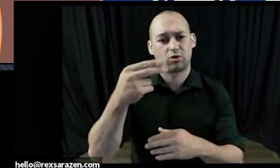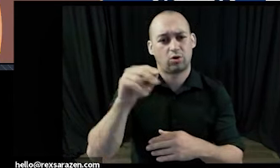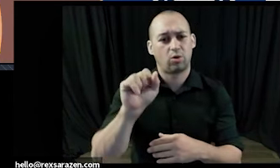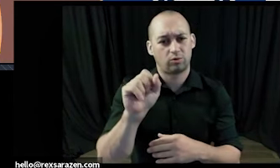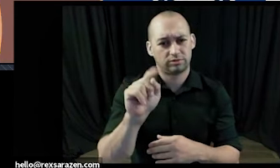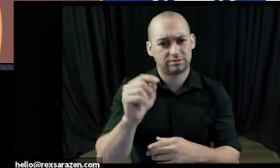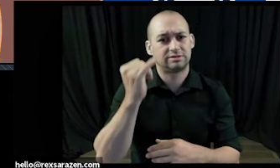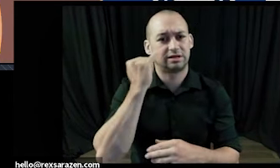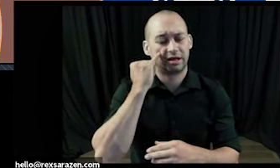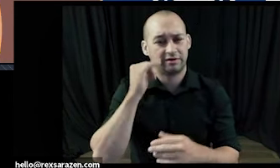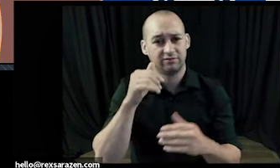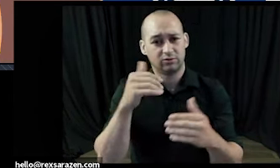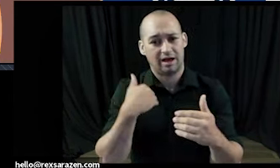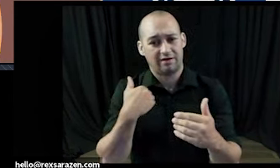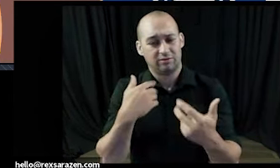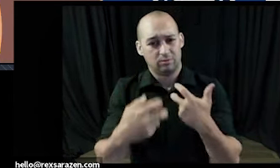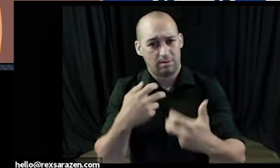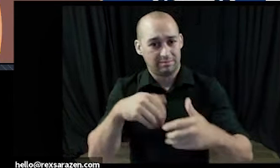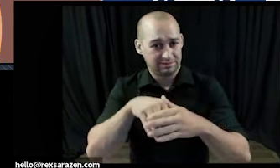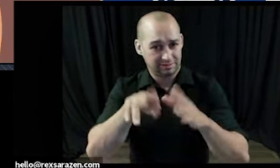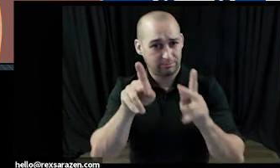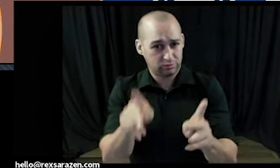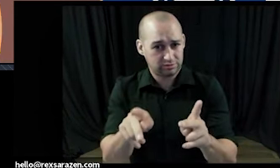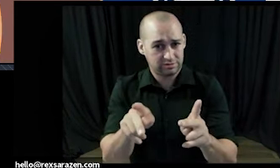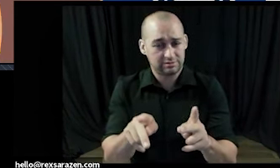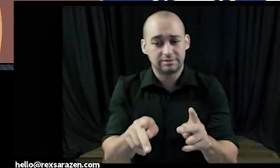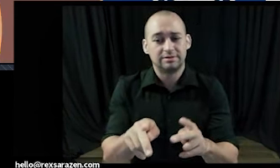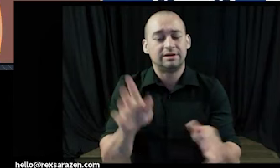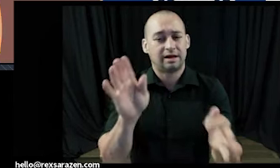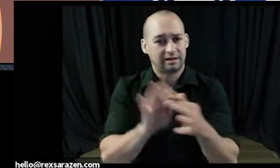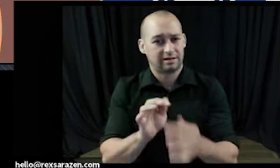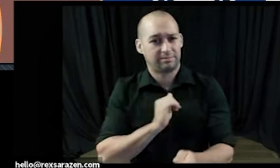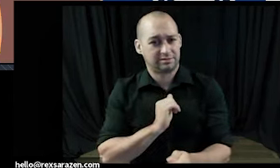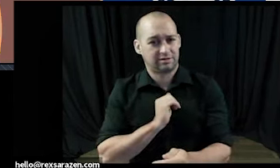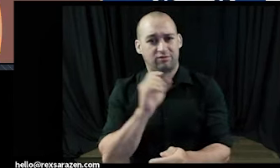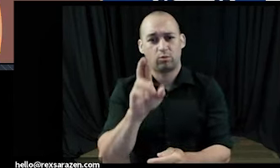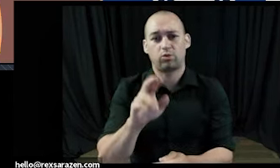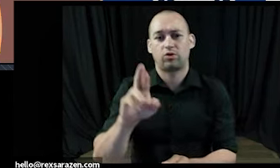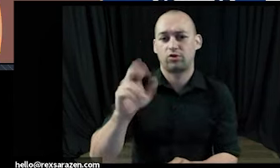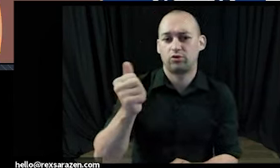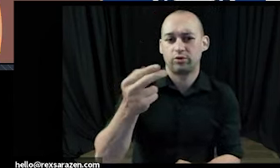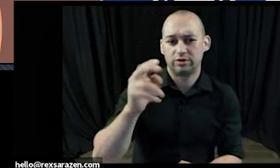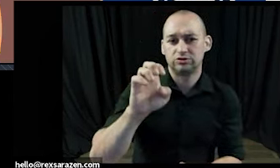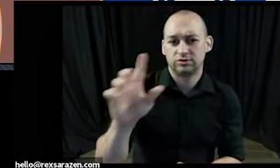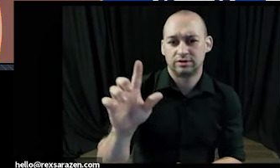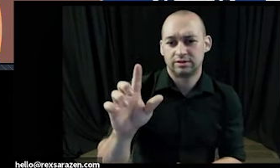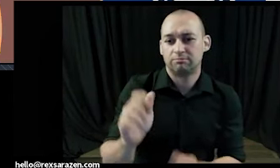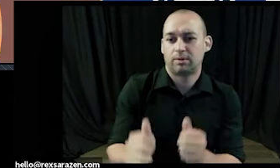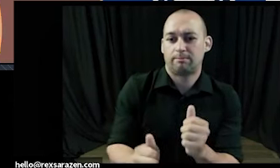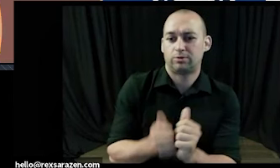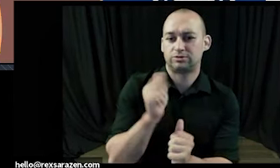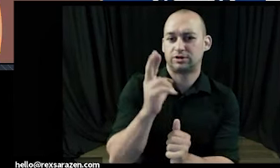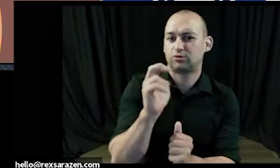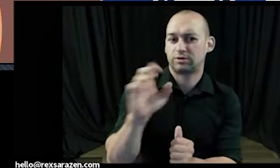encountering any access barriers in person, please feel free to reach out to myself or Rachel, but mostly Rachel. I'm just